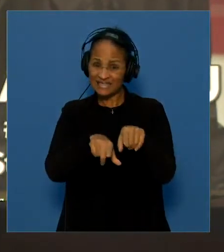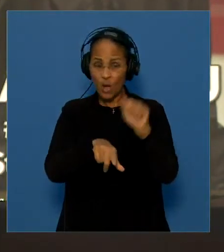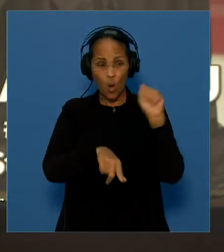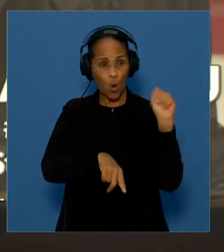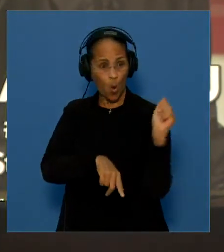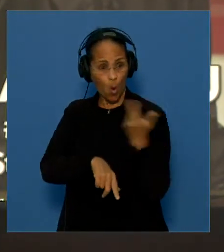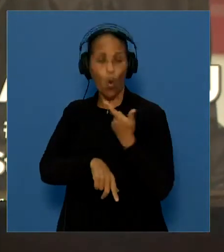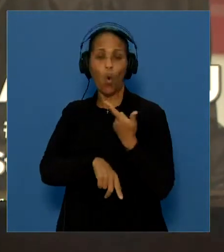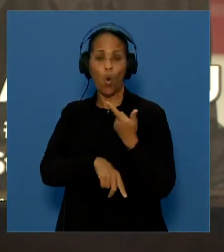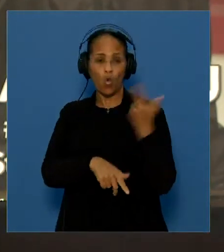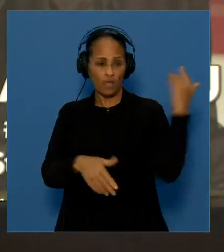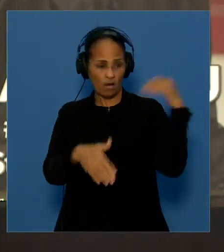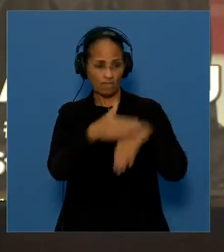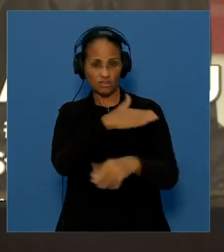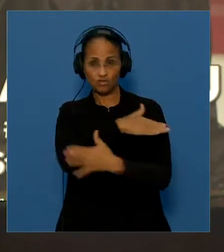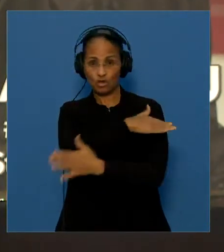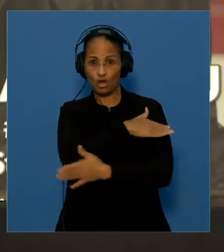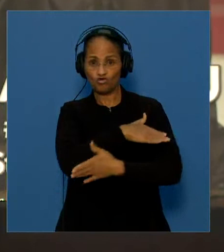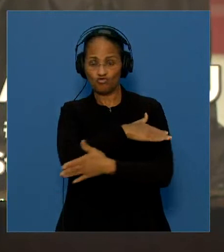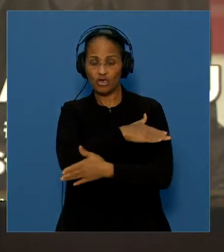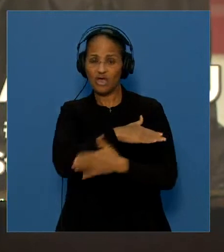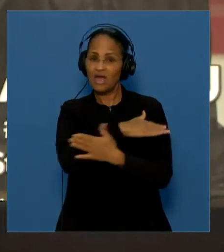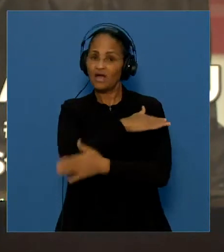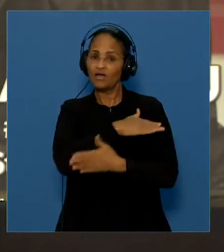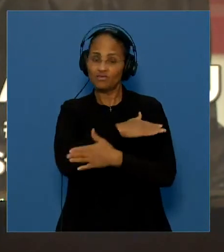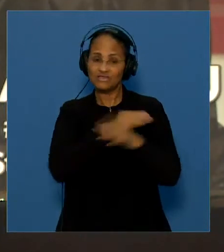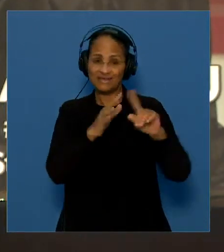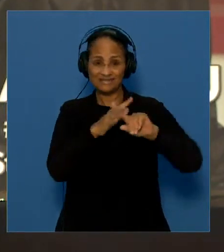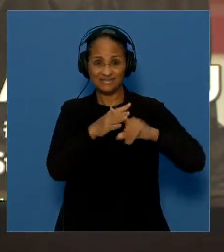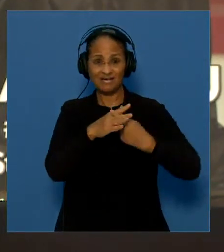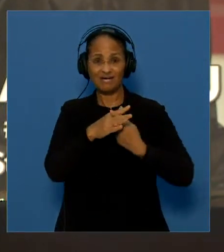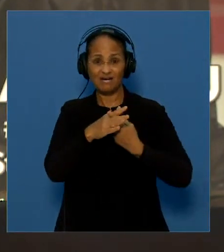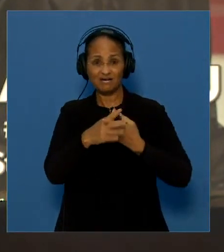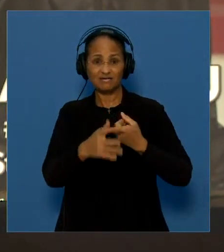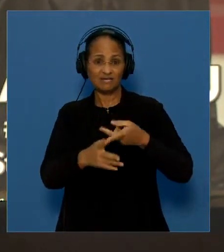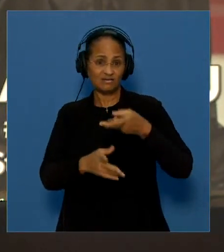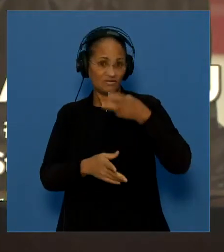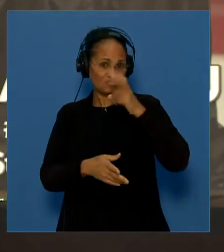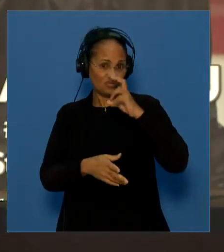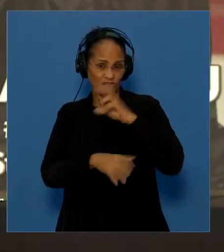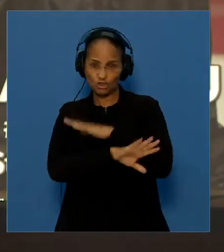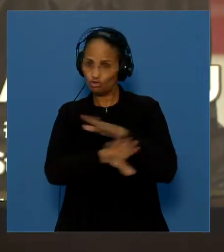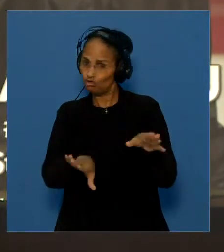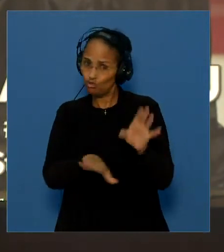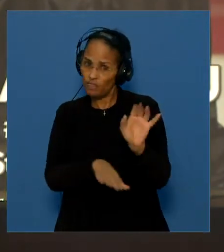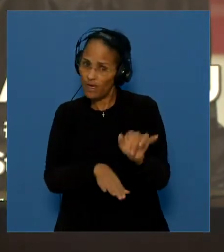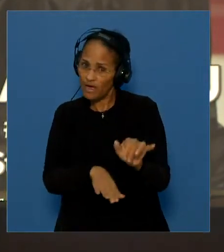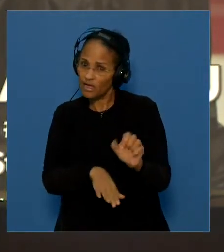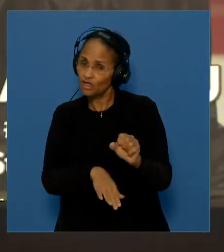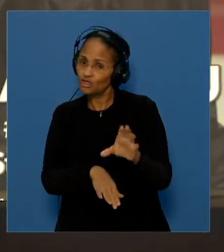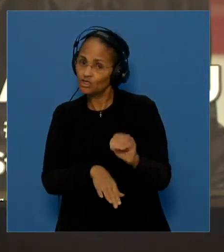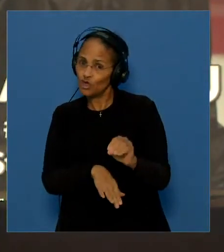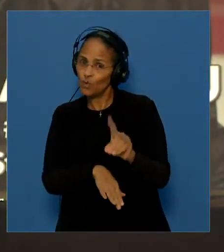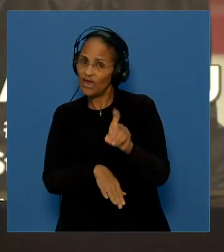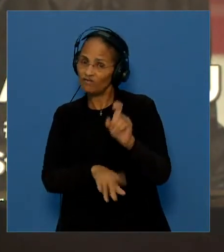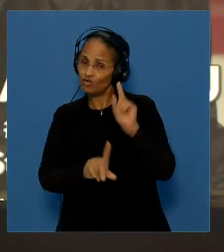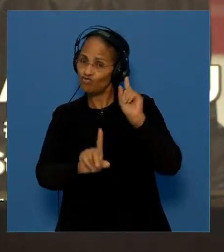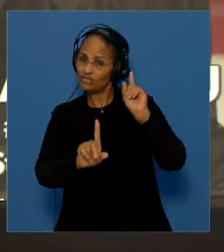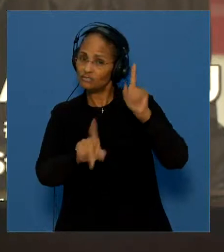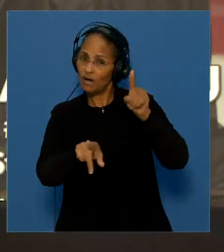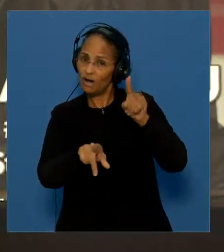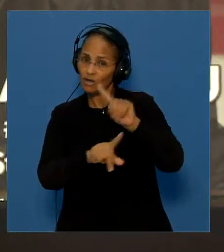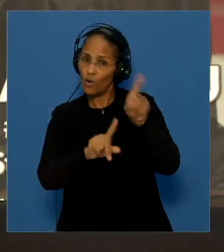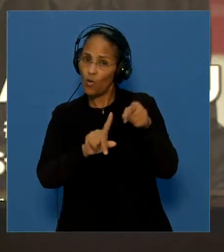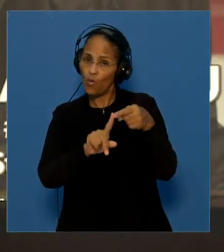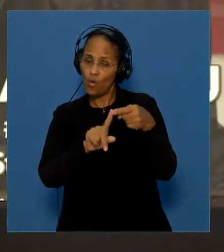that comes into the country. Countries that have implemented restrictions do not do that. And I think that we have to respond in